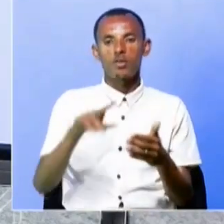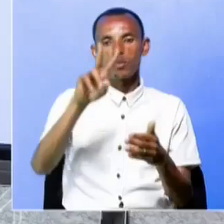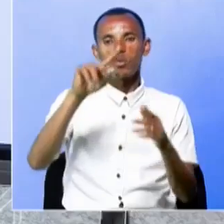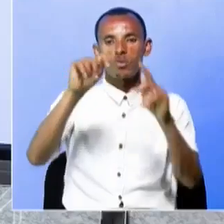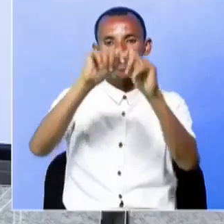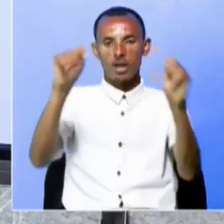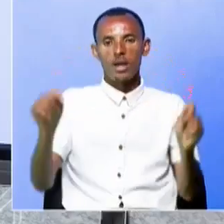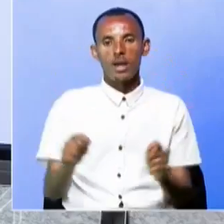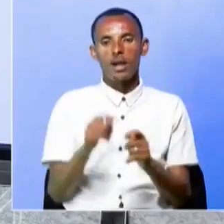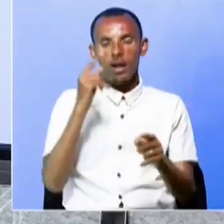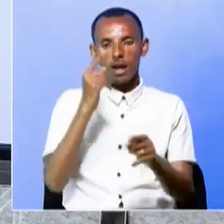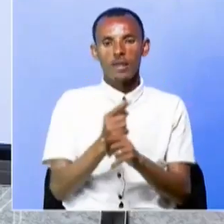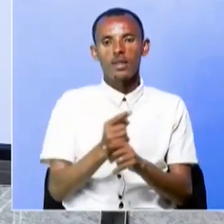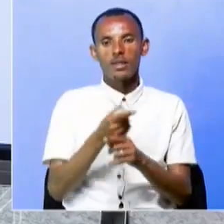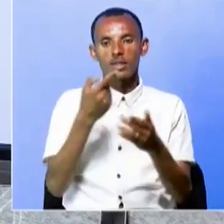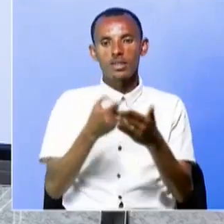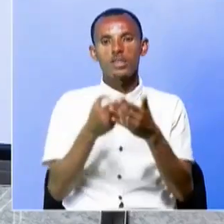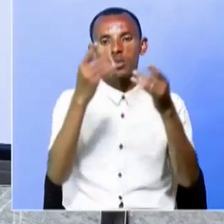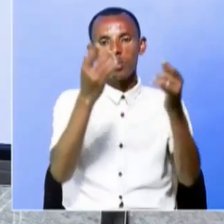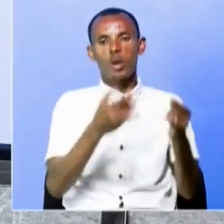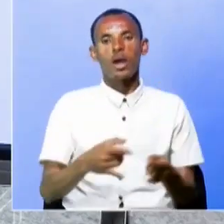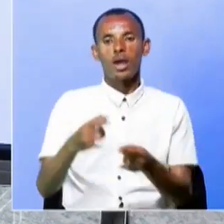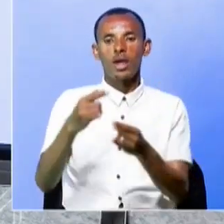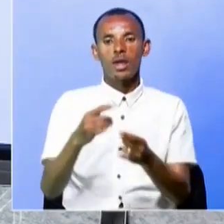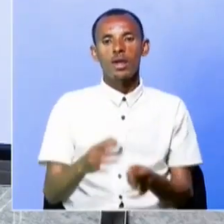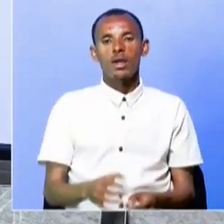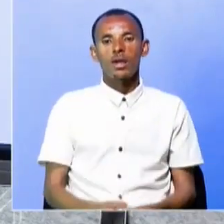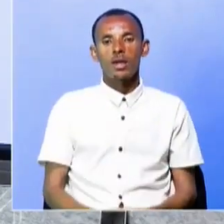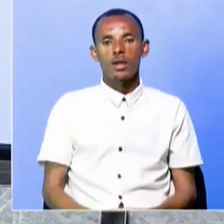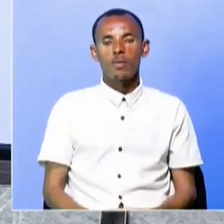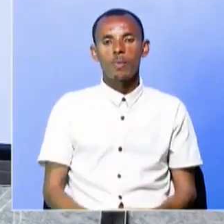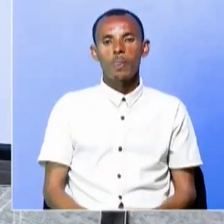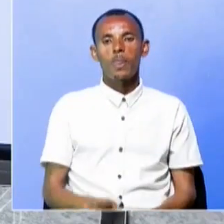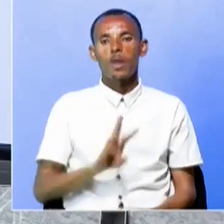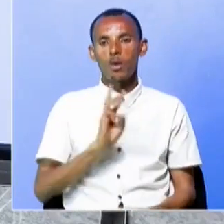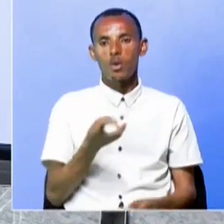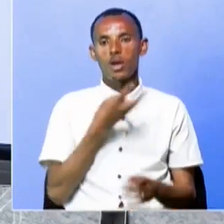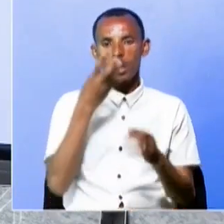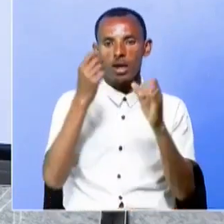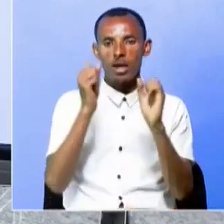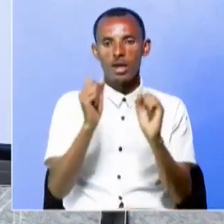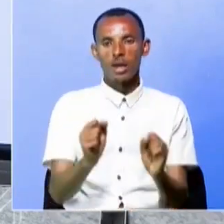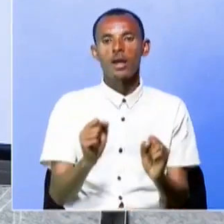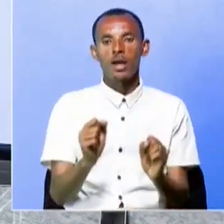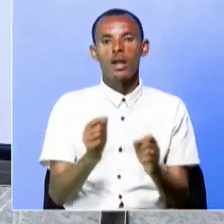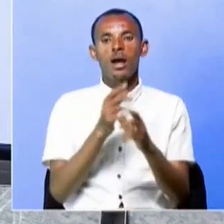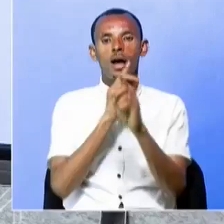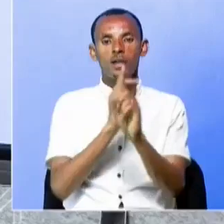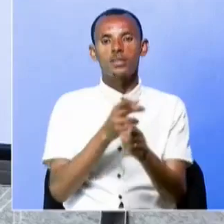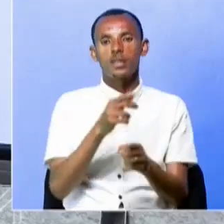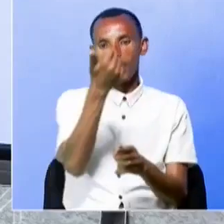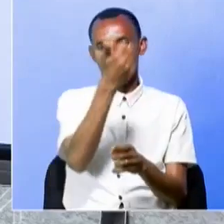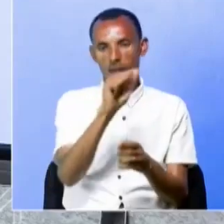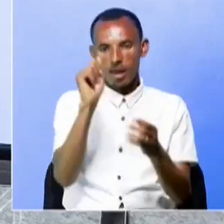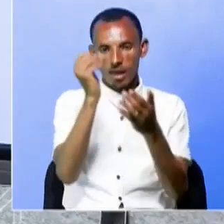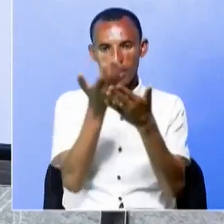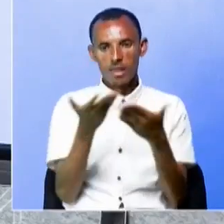triangles, right? This way, we can answer anything,